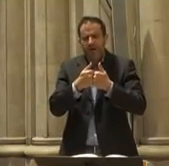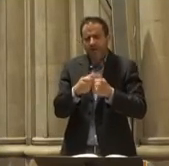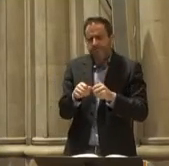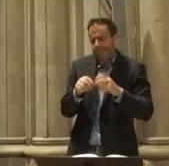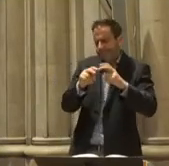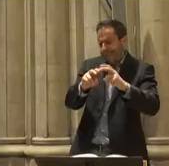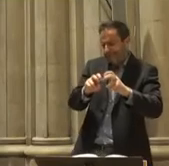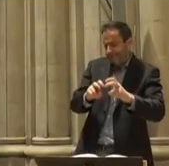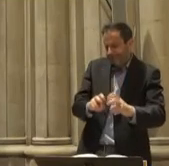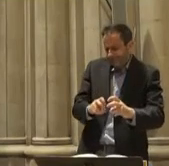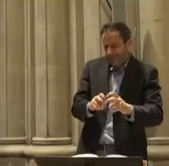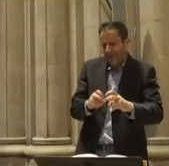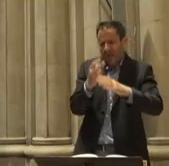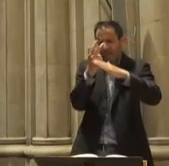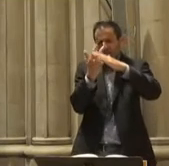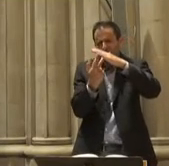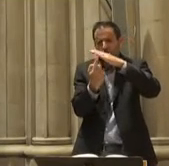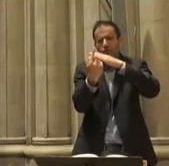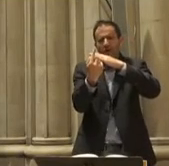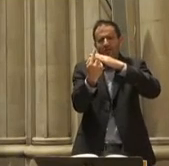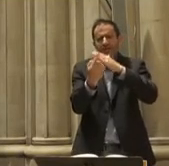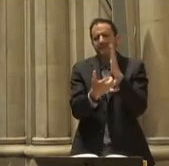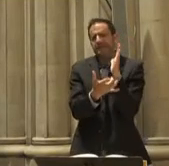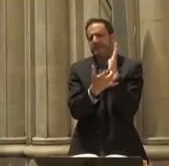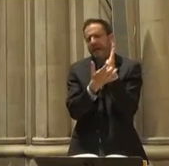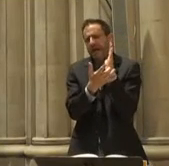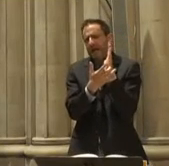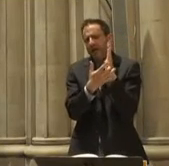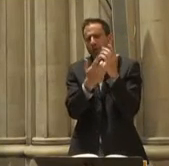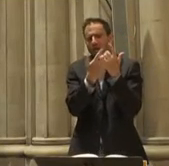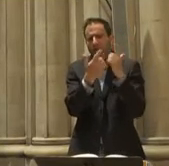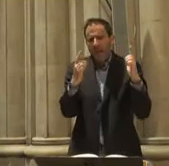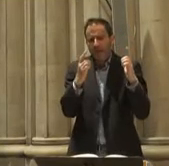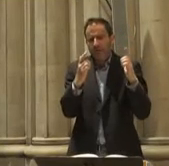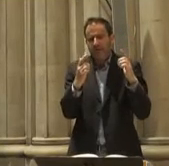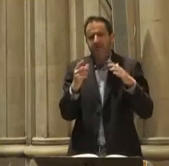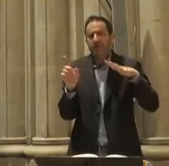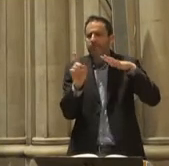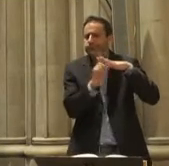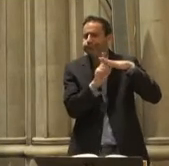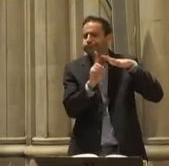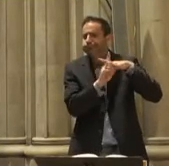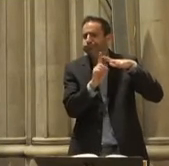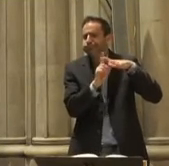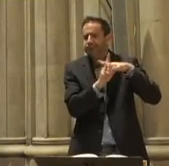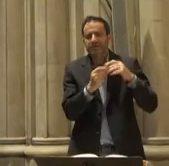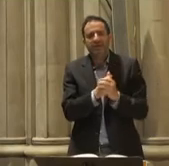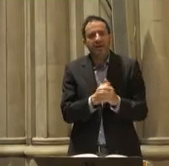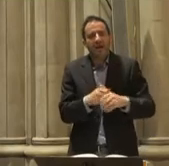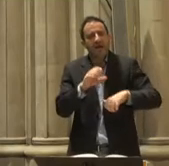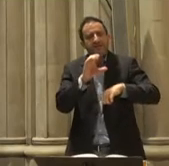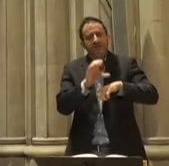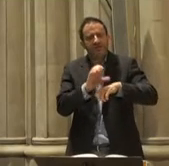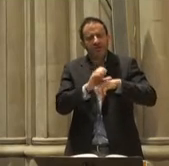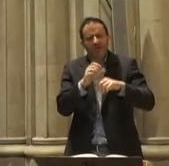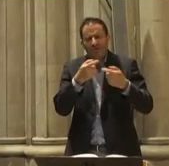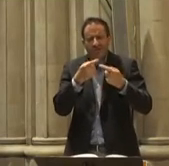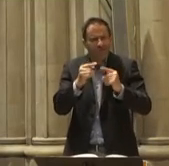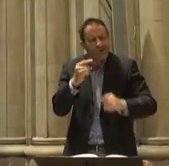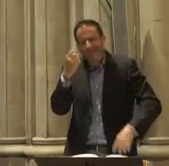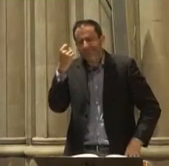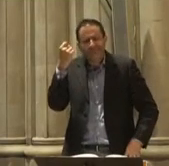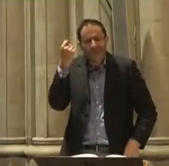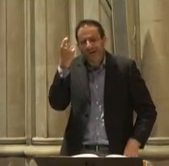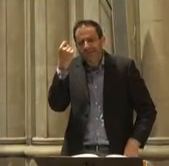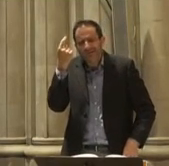the Trinity is the highly technical language that emerged as the Church worked towards this understanding well